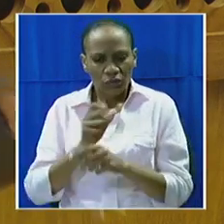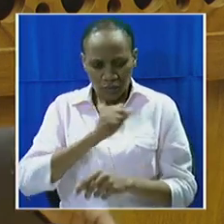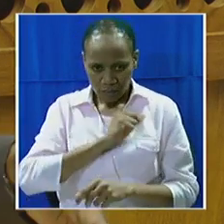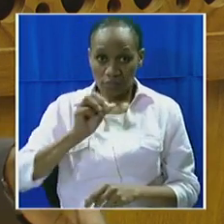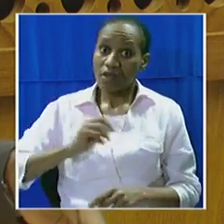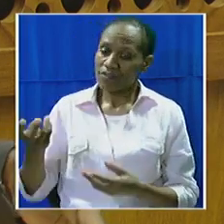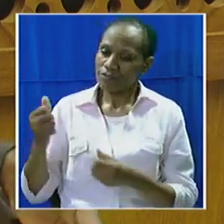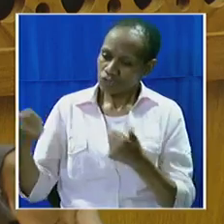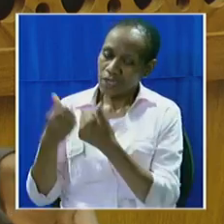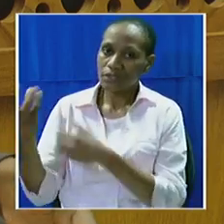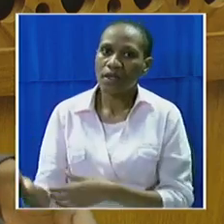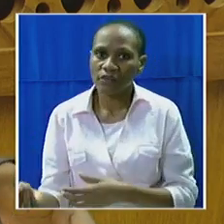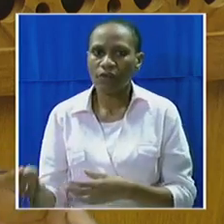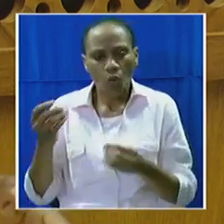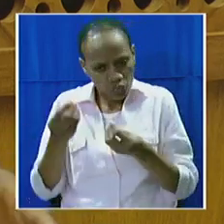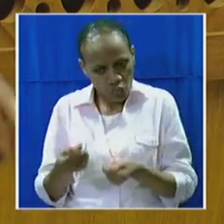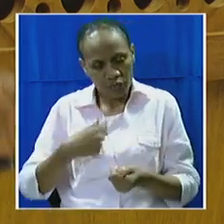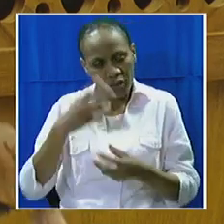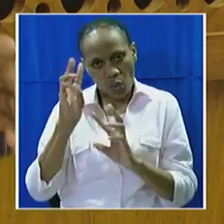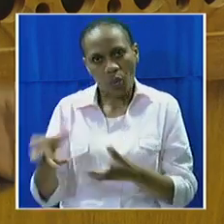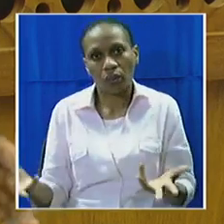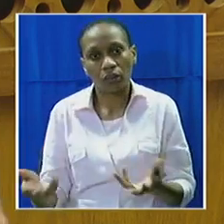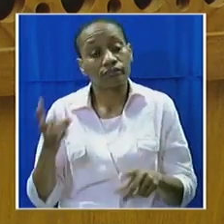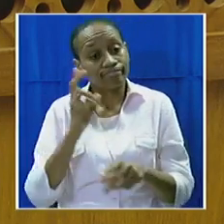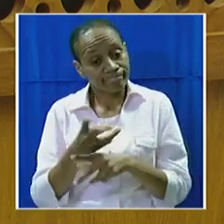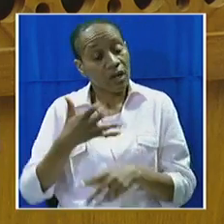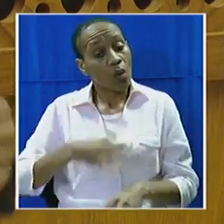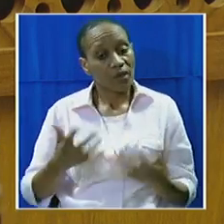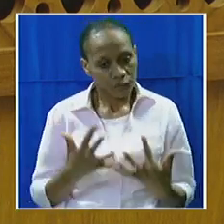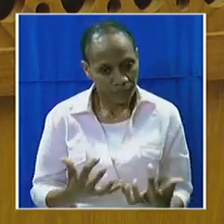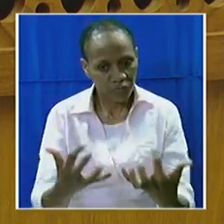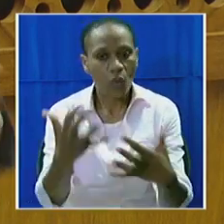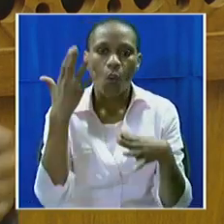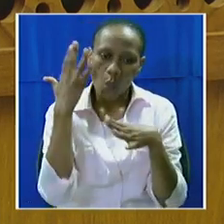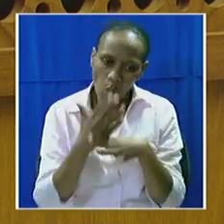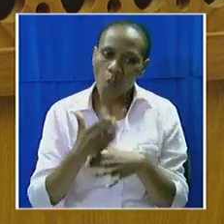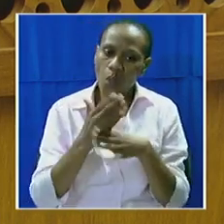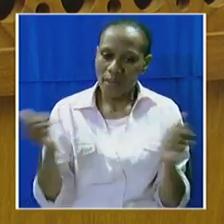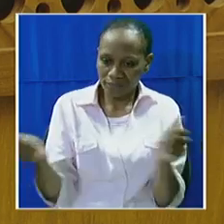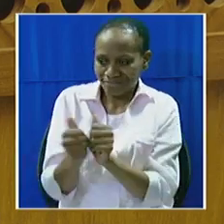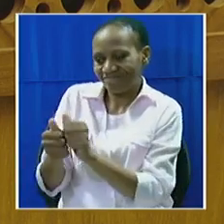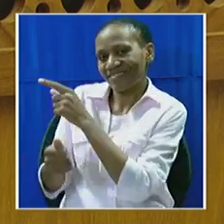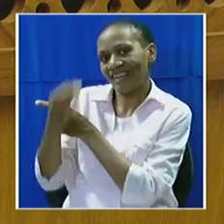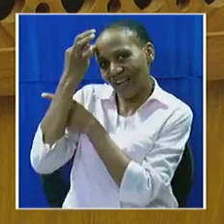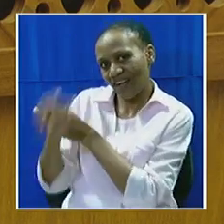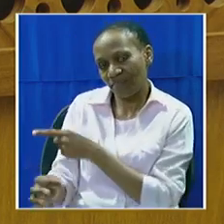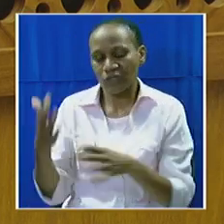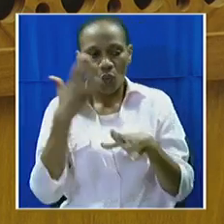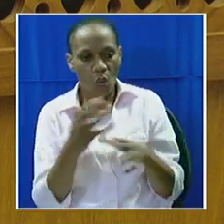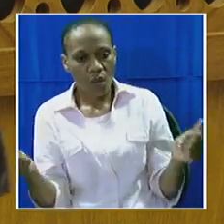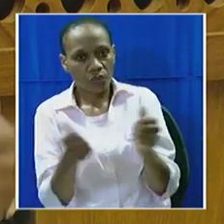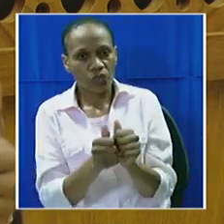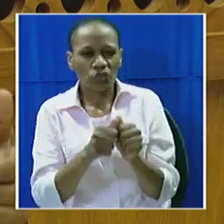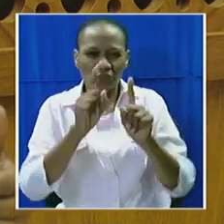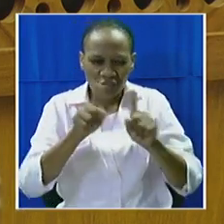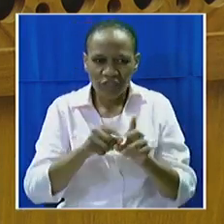We are going to be addressing as much as possible of that. But we want South Africans to work with government and work with to use